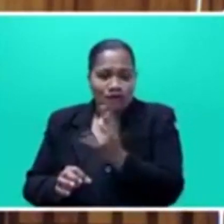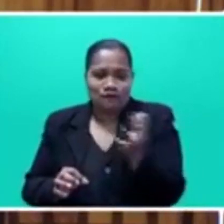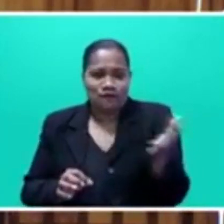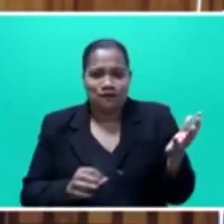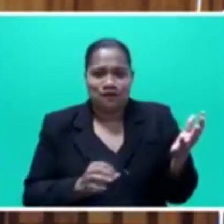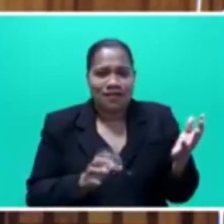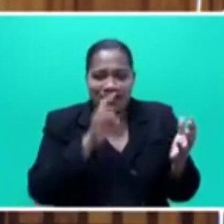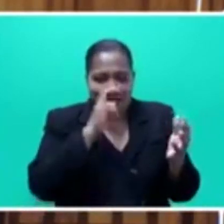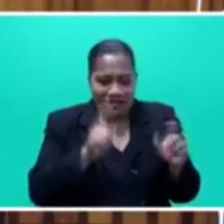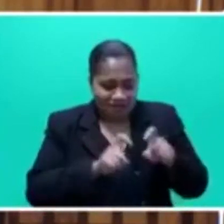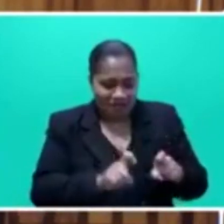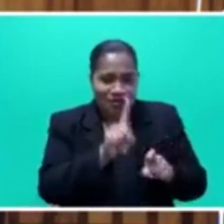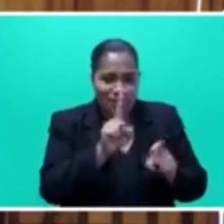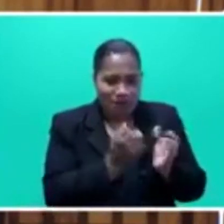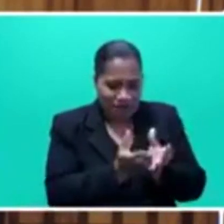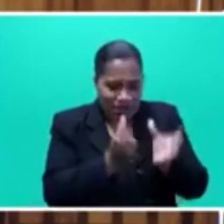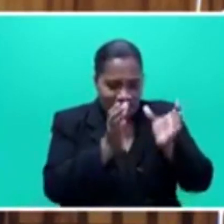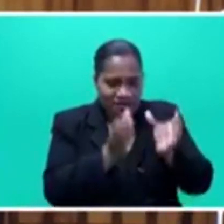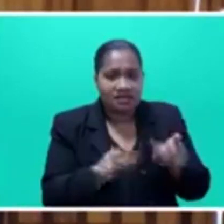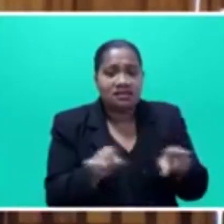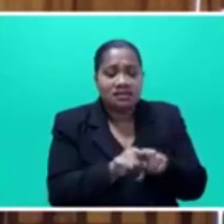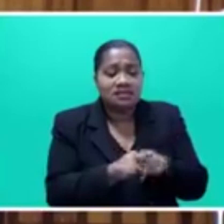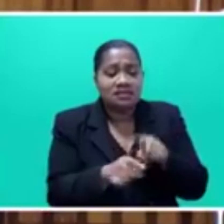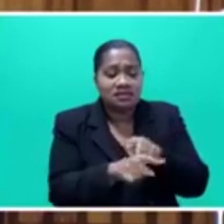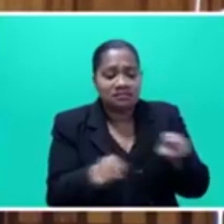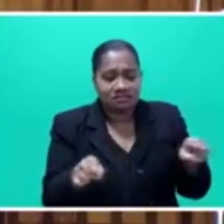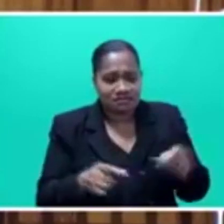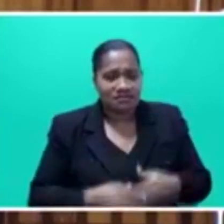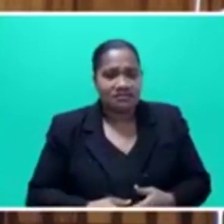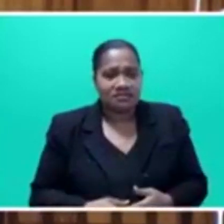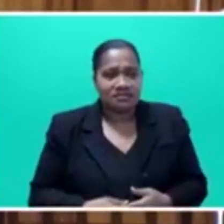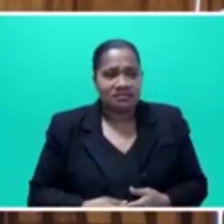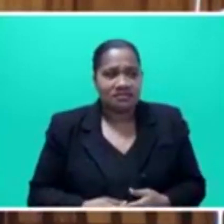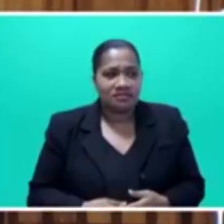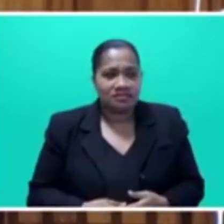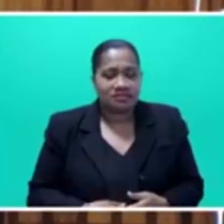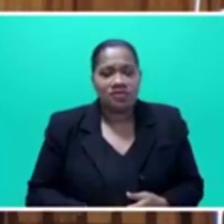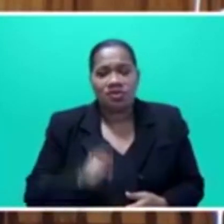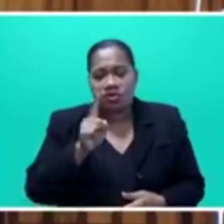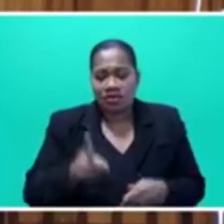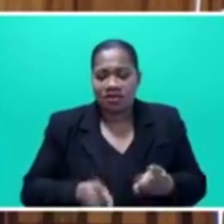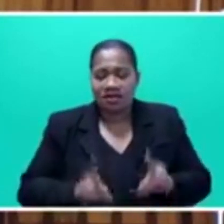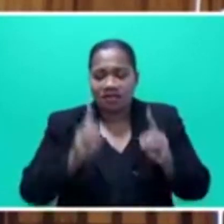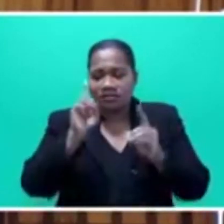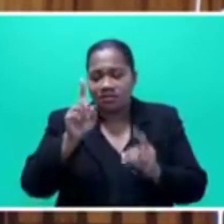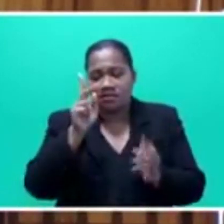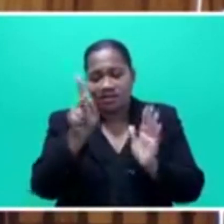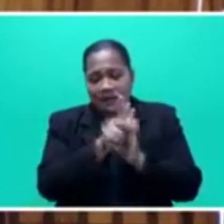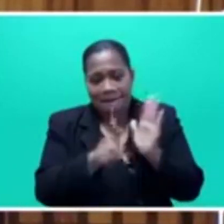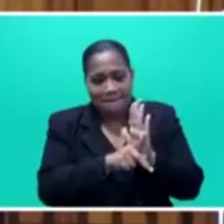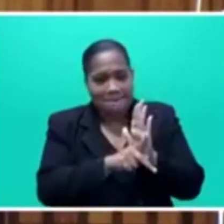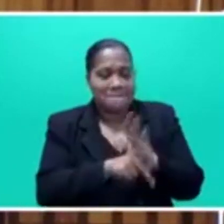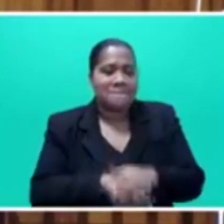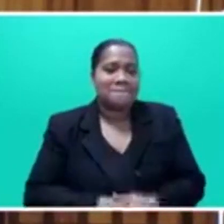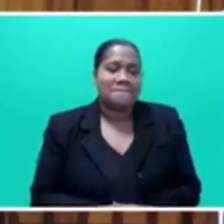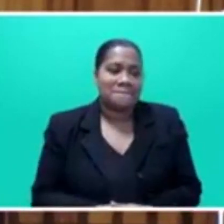place. Like you guys. You don't have one direction, one policy. In some